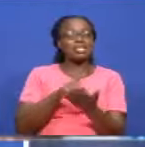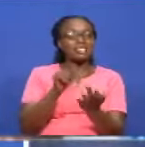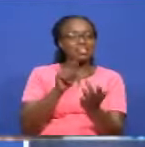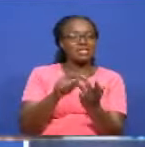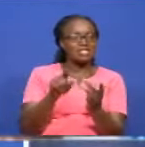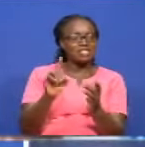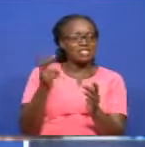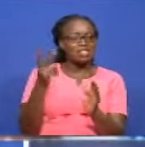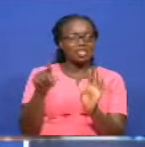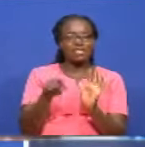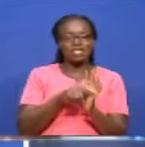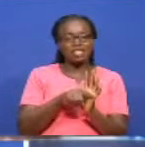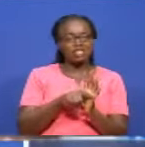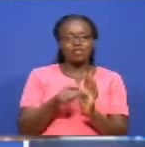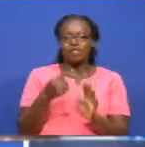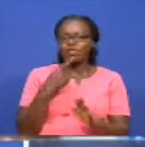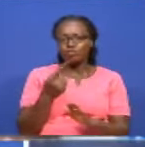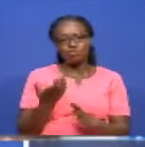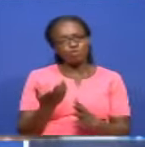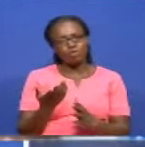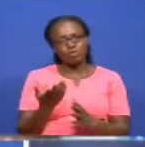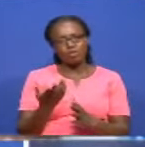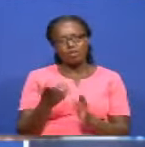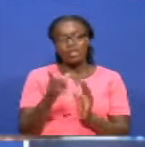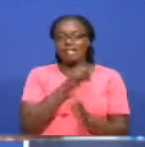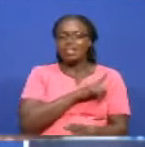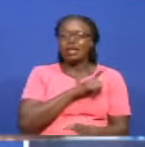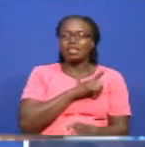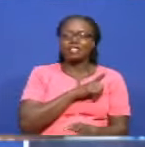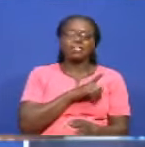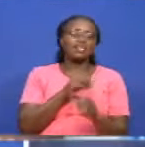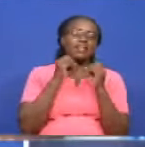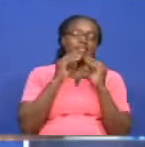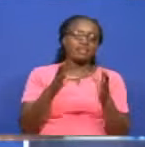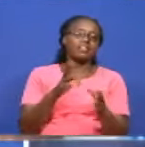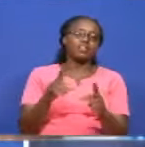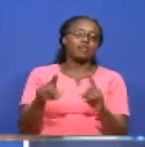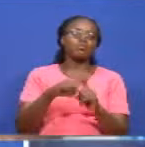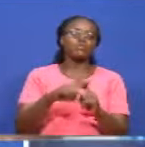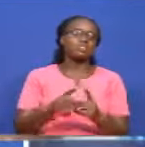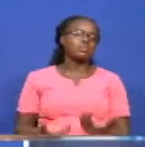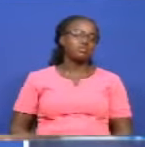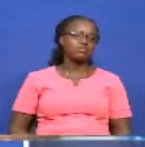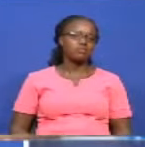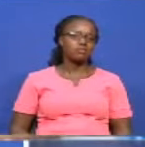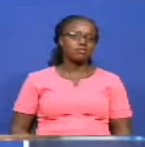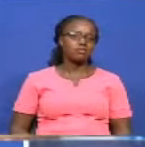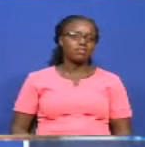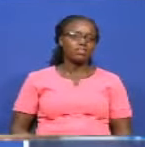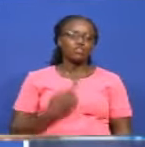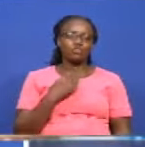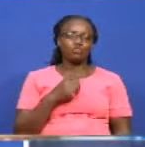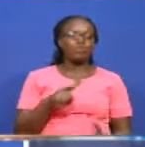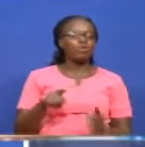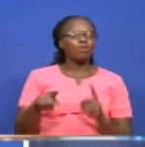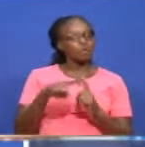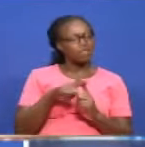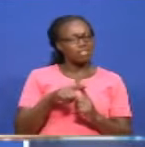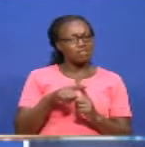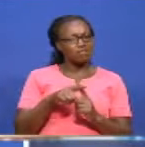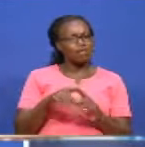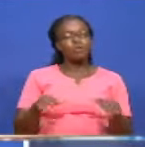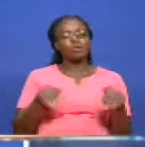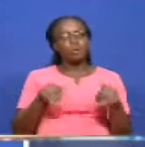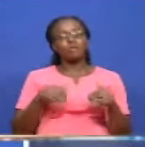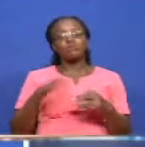negative. So the second negative, sikubahatika tena, nikapatikana tena positive. Naona. Sasa kupatikana positive, ikabidi tena, I wait for more